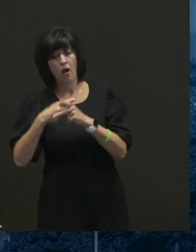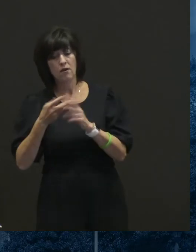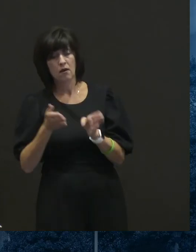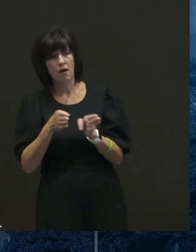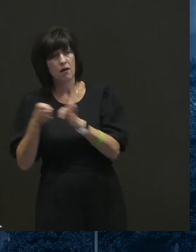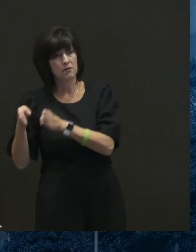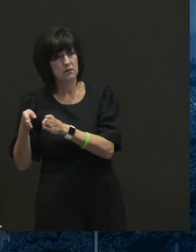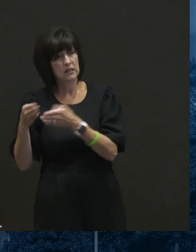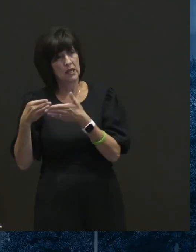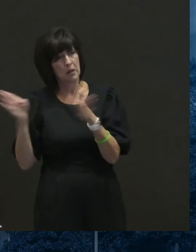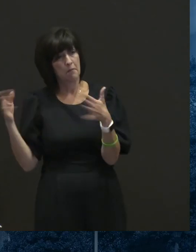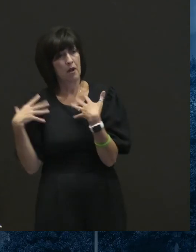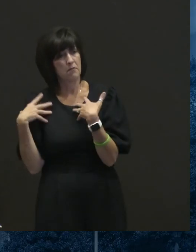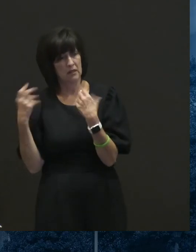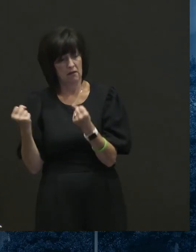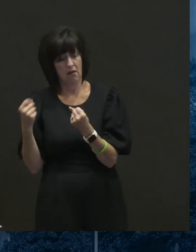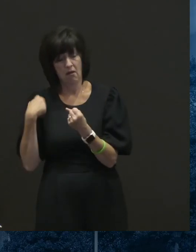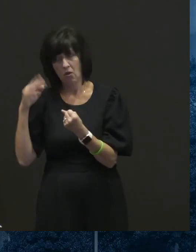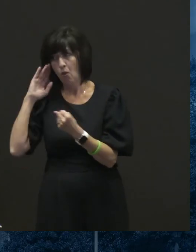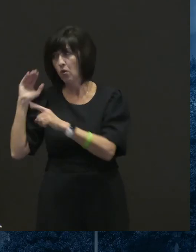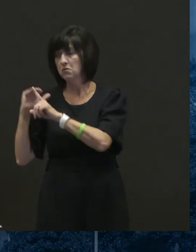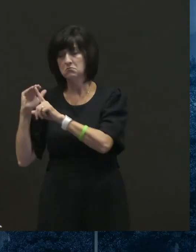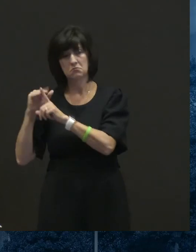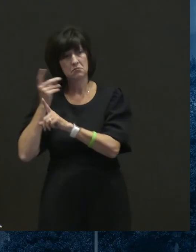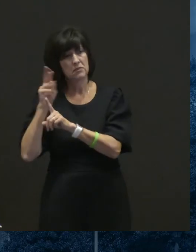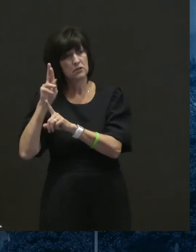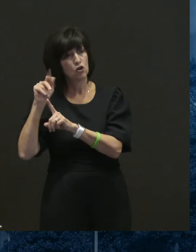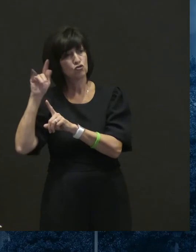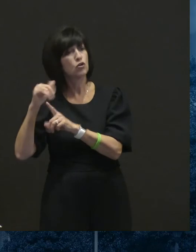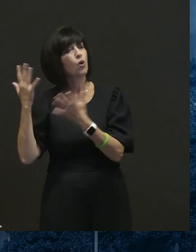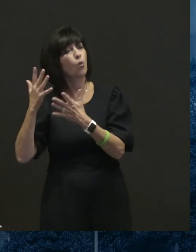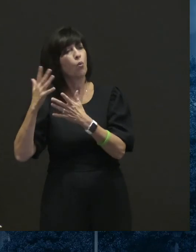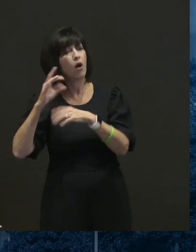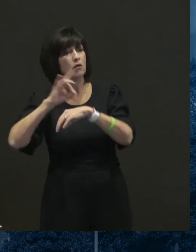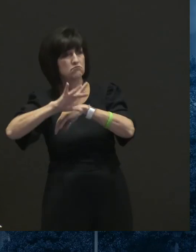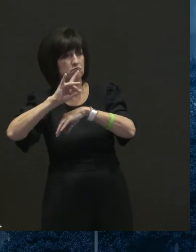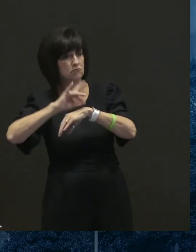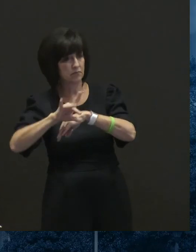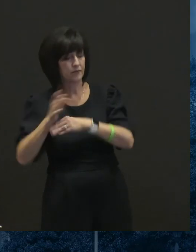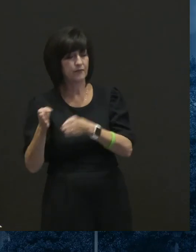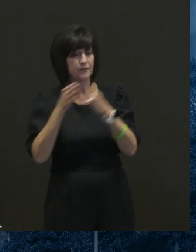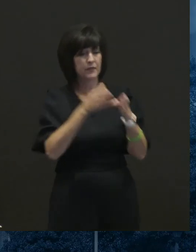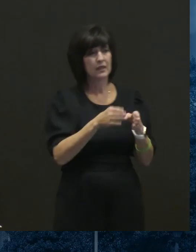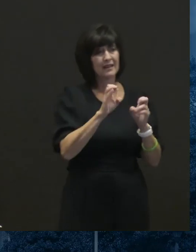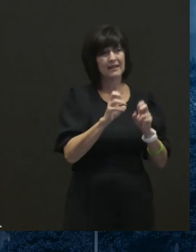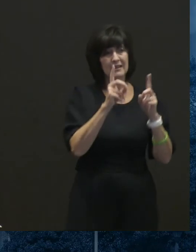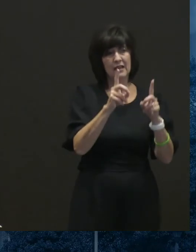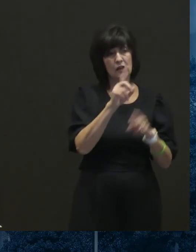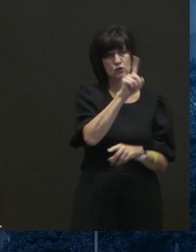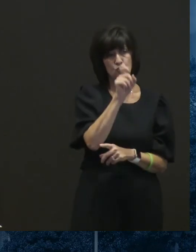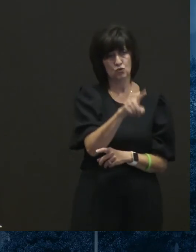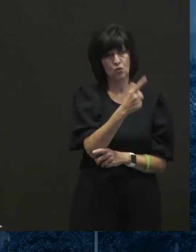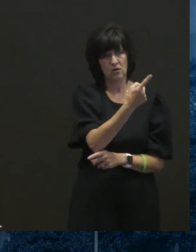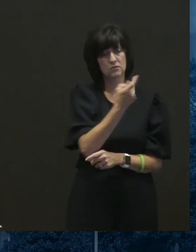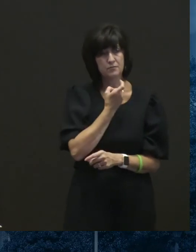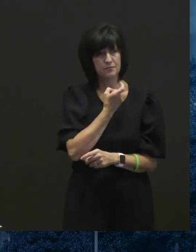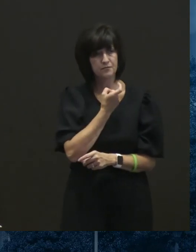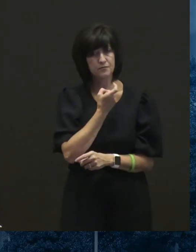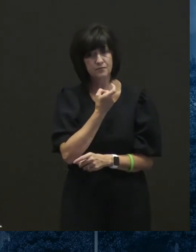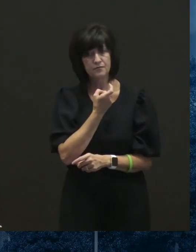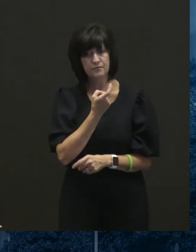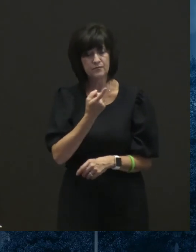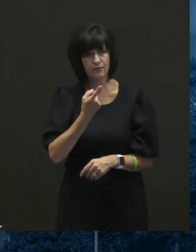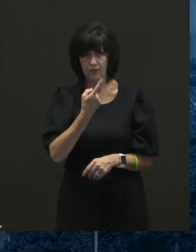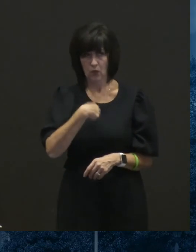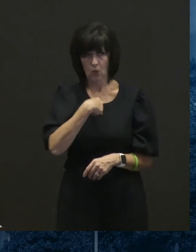Rattay for a minute on that in terms of what we're advising the districts, and one's an educational question, and we don't have that